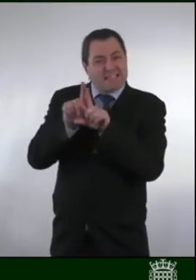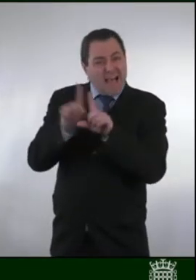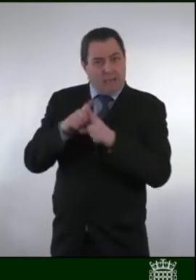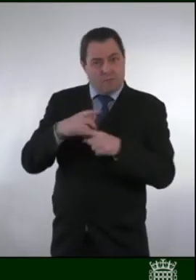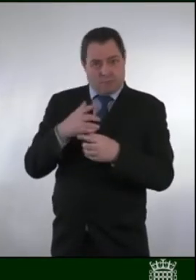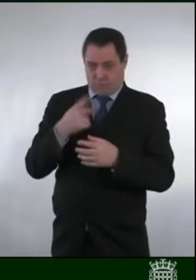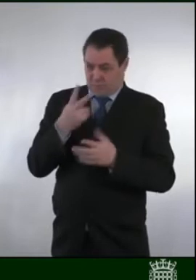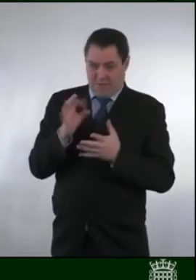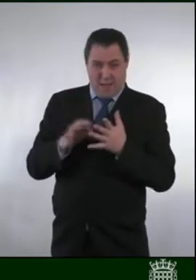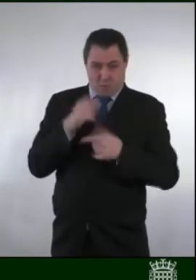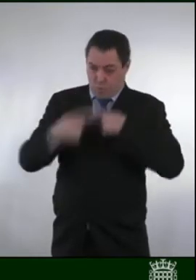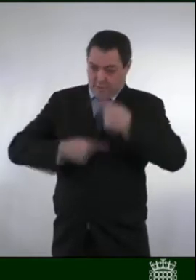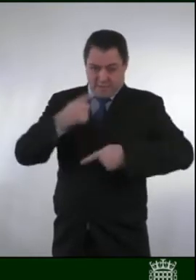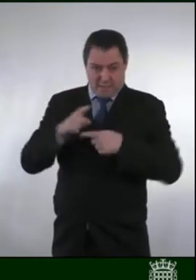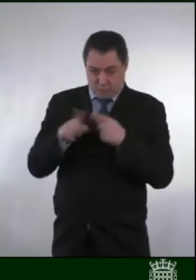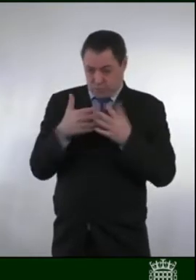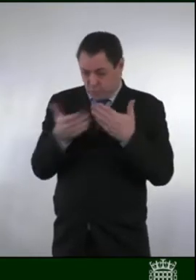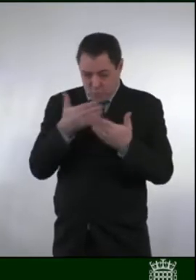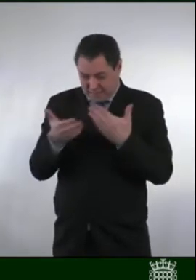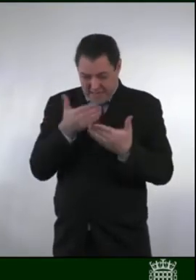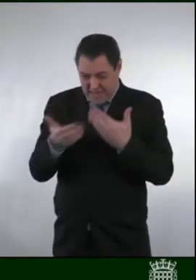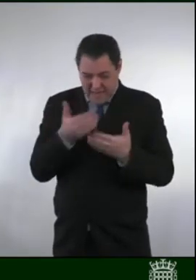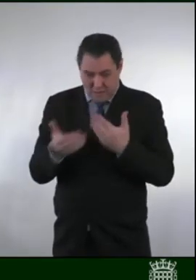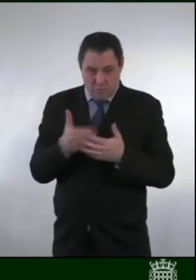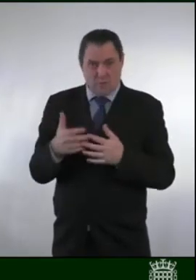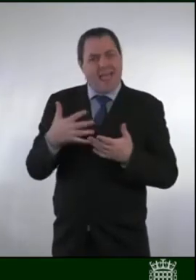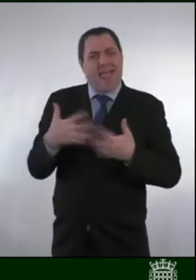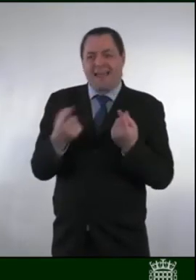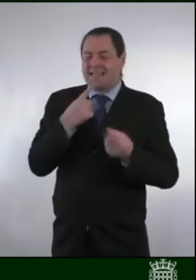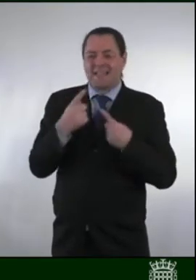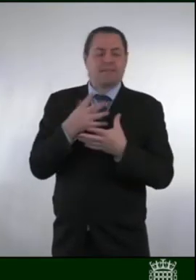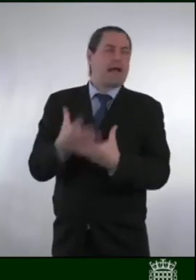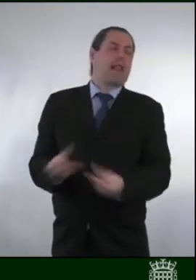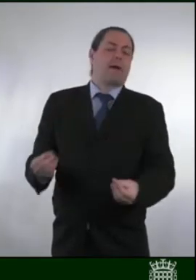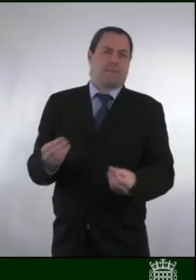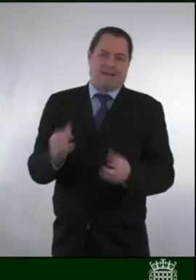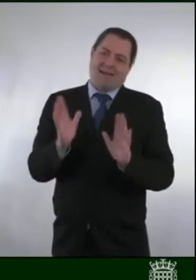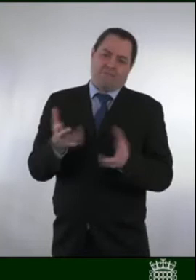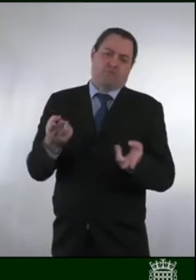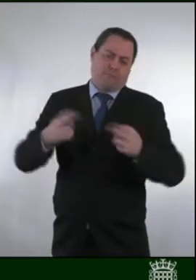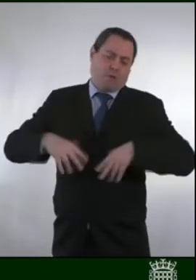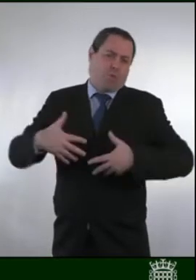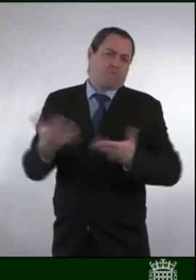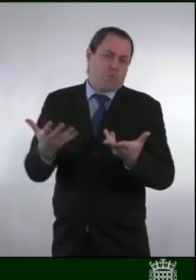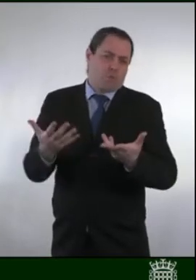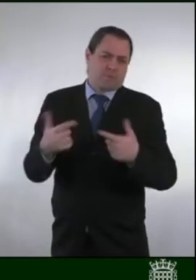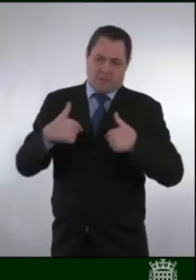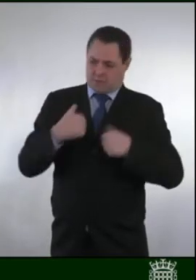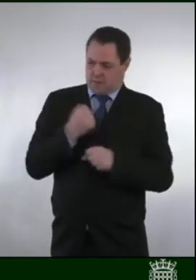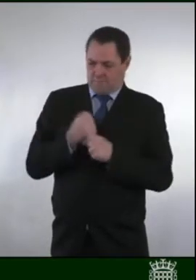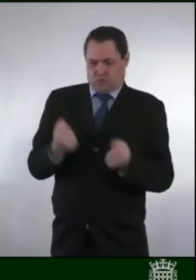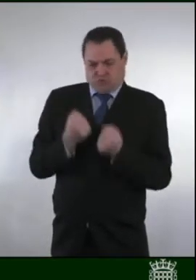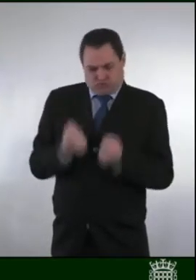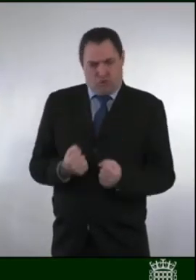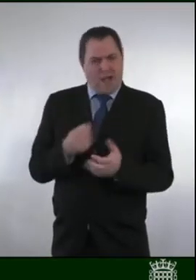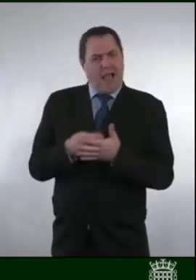this issue. And any loss of data is, of course, unacceptable. But it is this government, thanks to the robust, the strong economy that